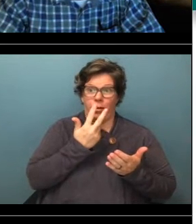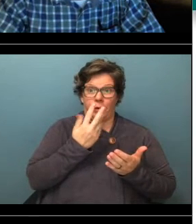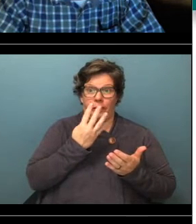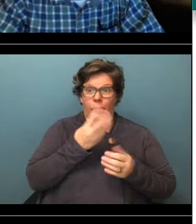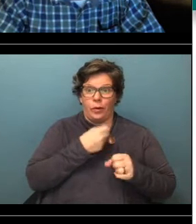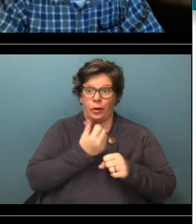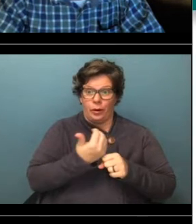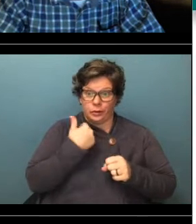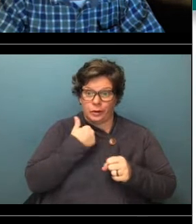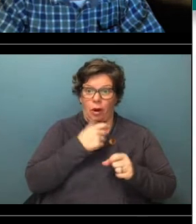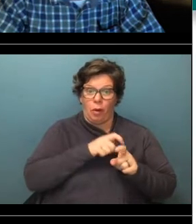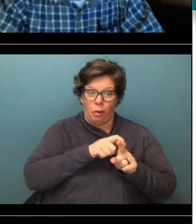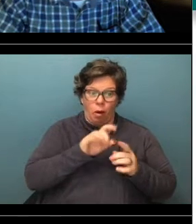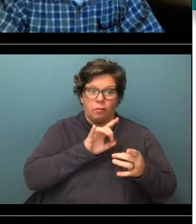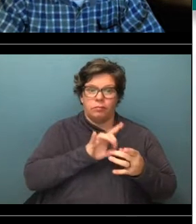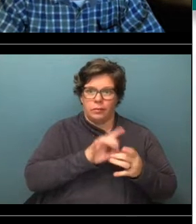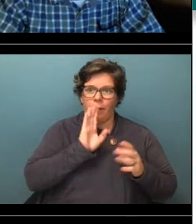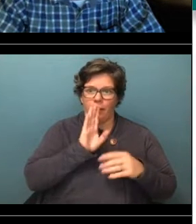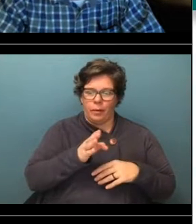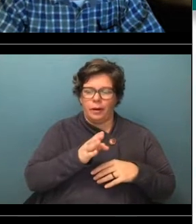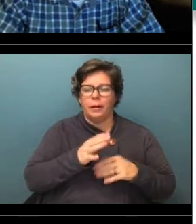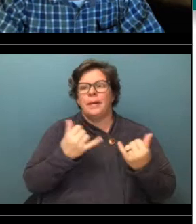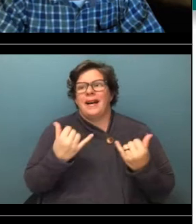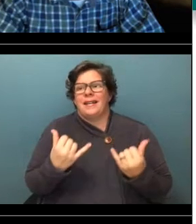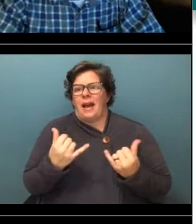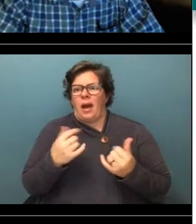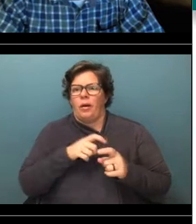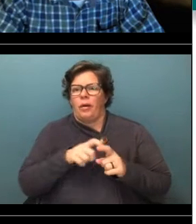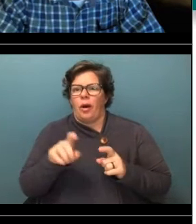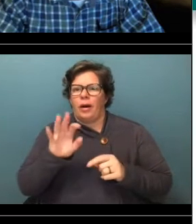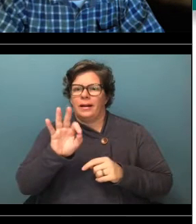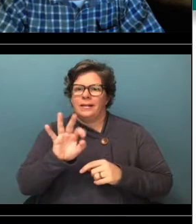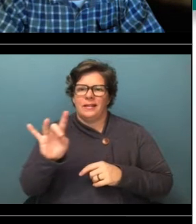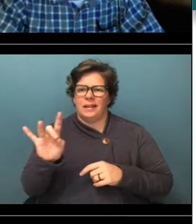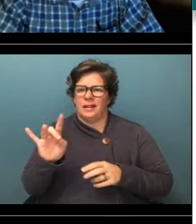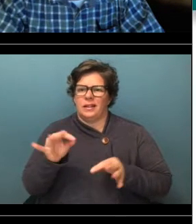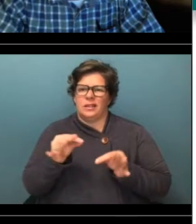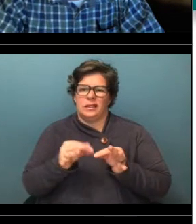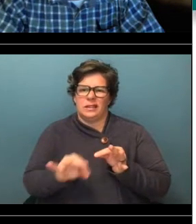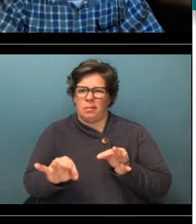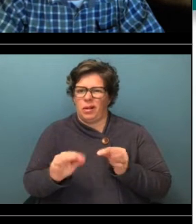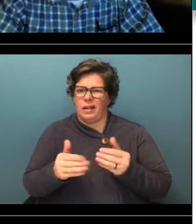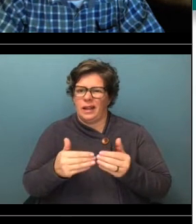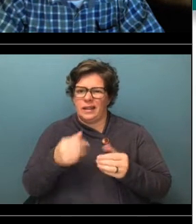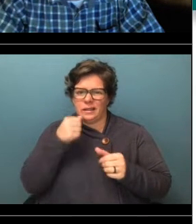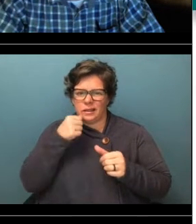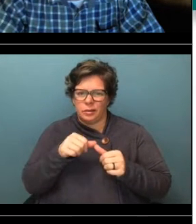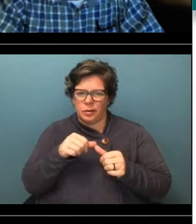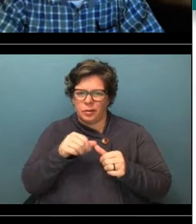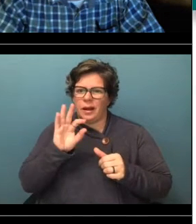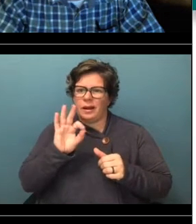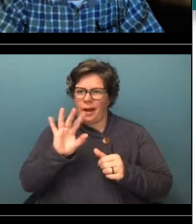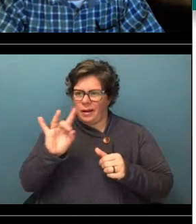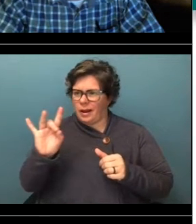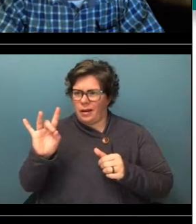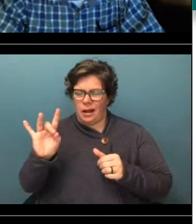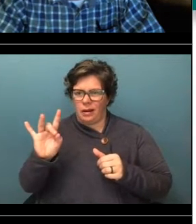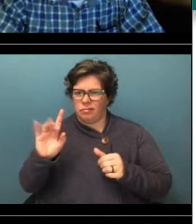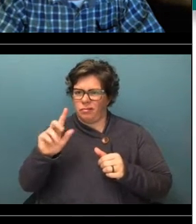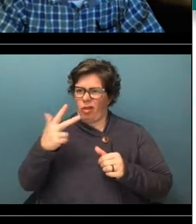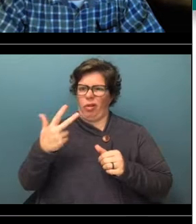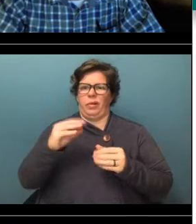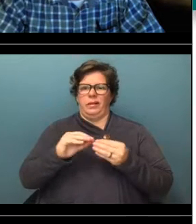it'll still dial through. But obviously the beauty of 988 is it's an easy to remember number. And so